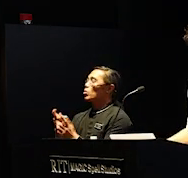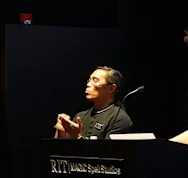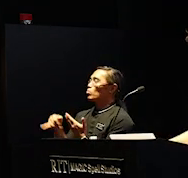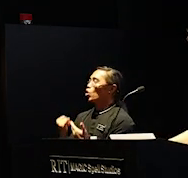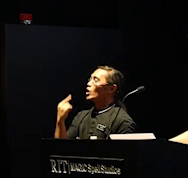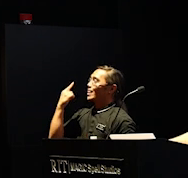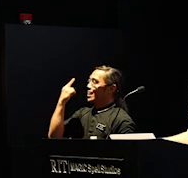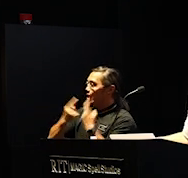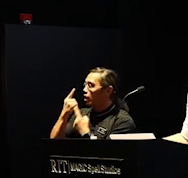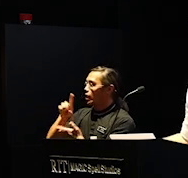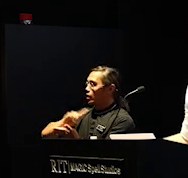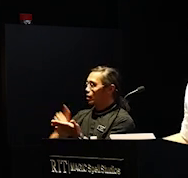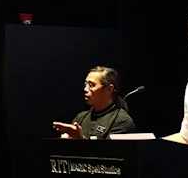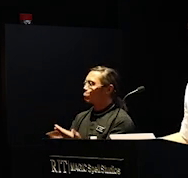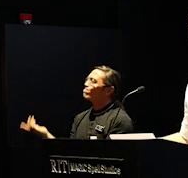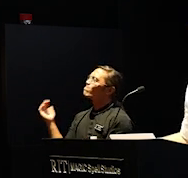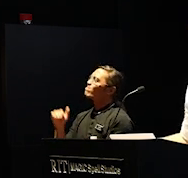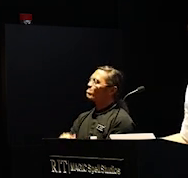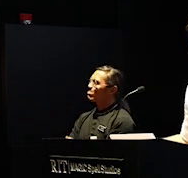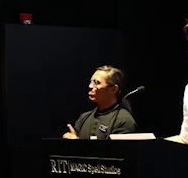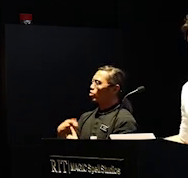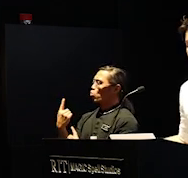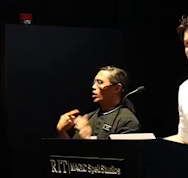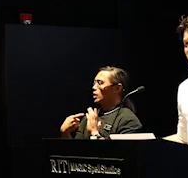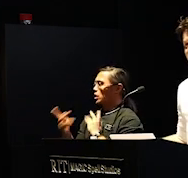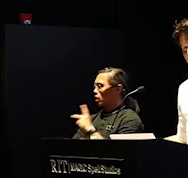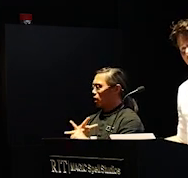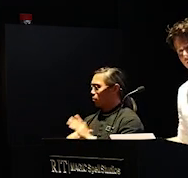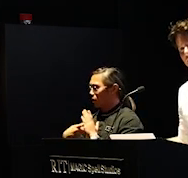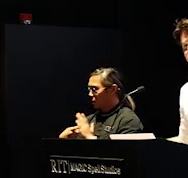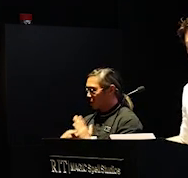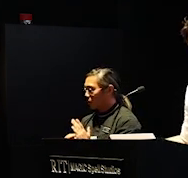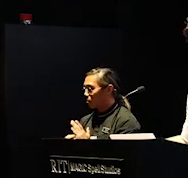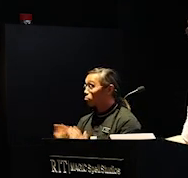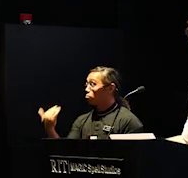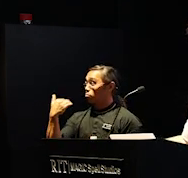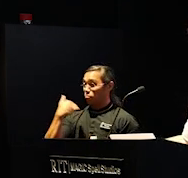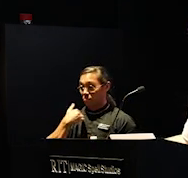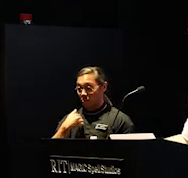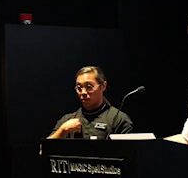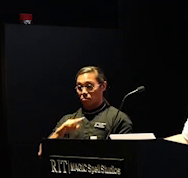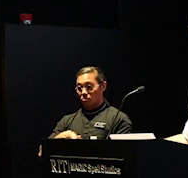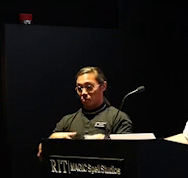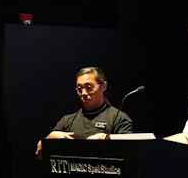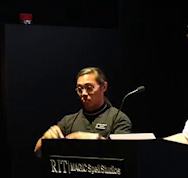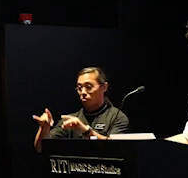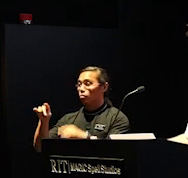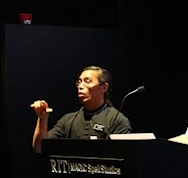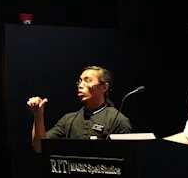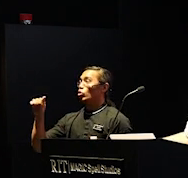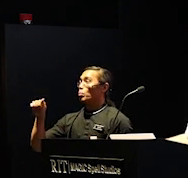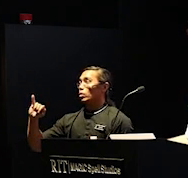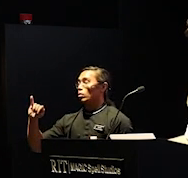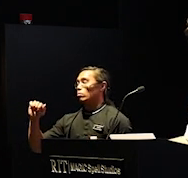is an example, I guess, of the things that professors would tell me when I learned Adobe Illustrator here at RIT. So